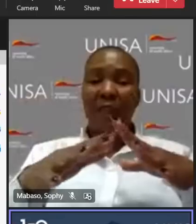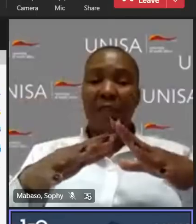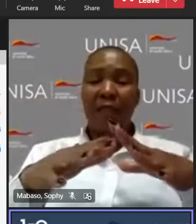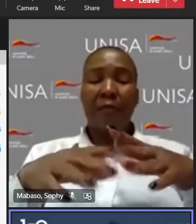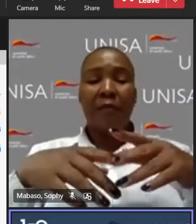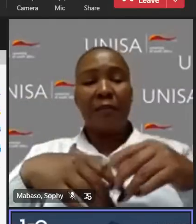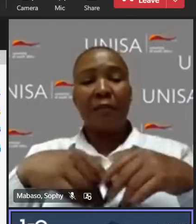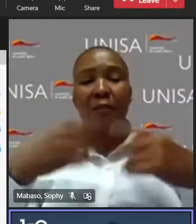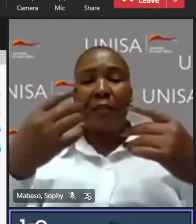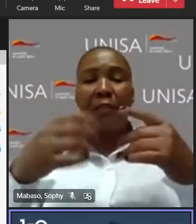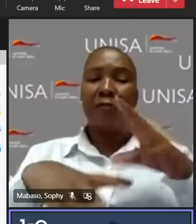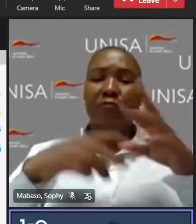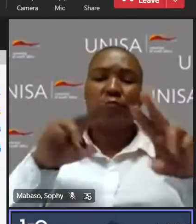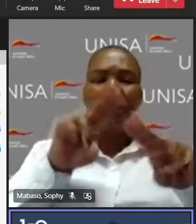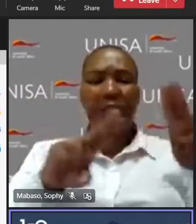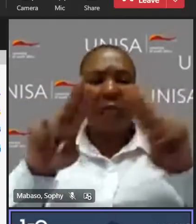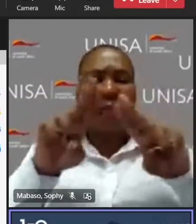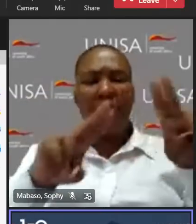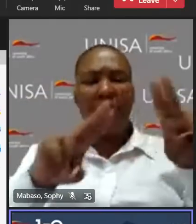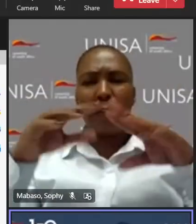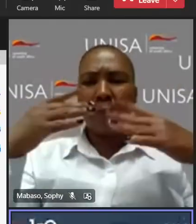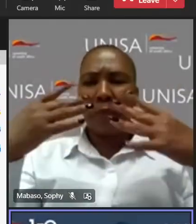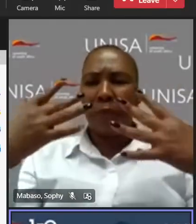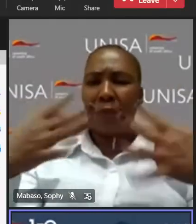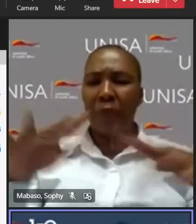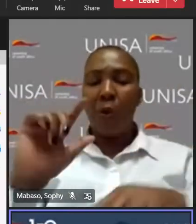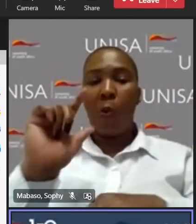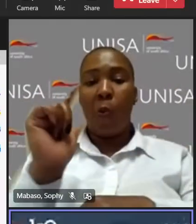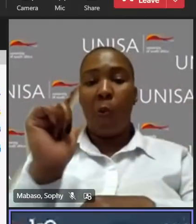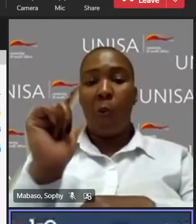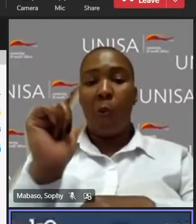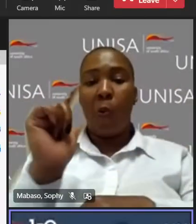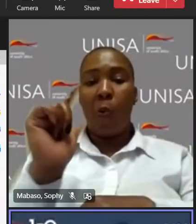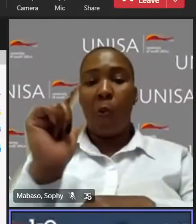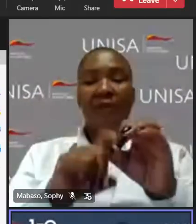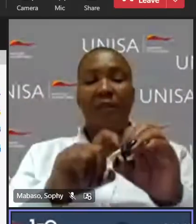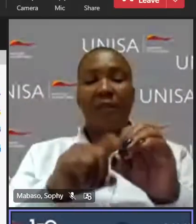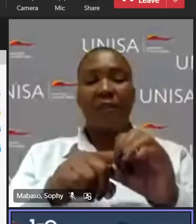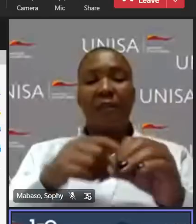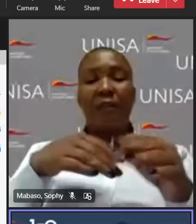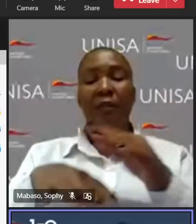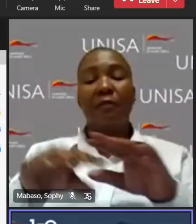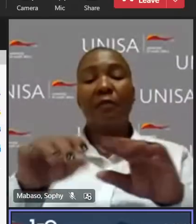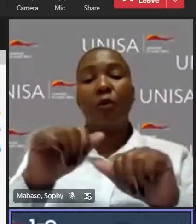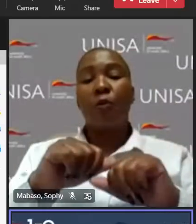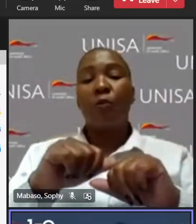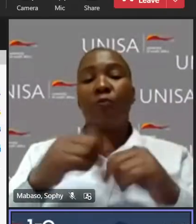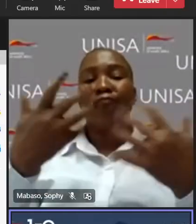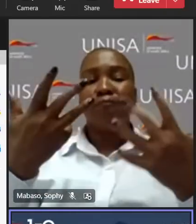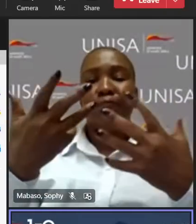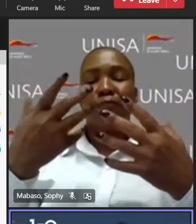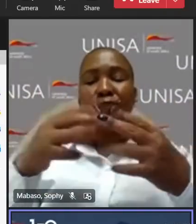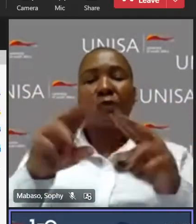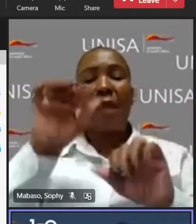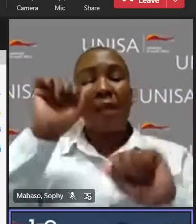all qualifications that are completed must undergo an audit process. In other words, we check that you